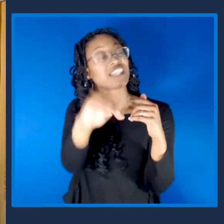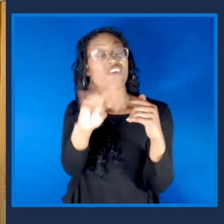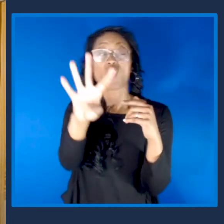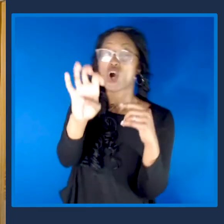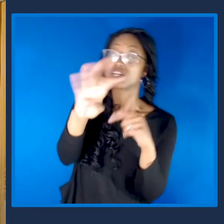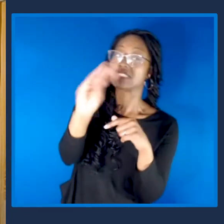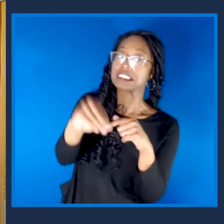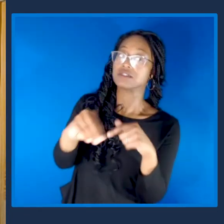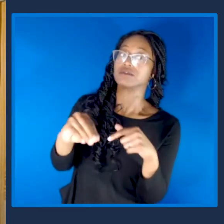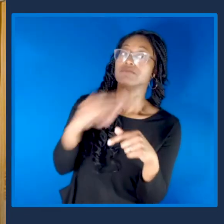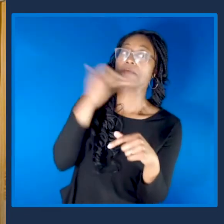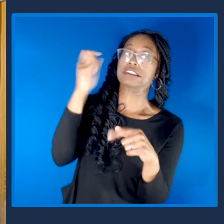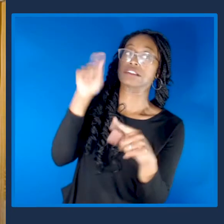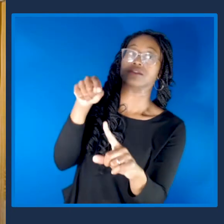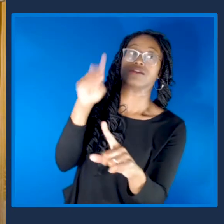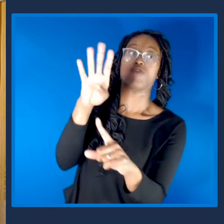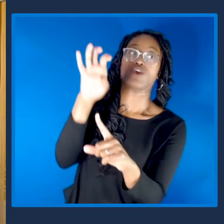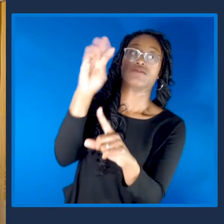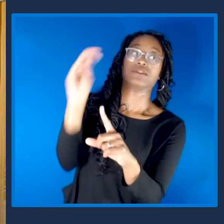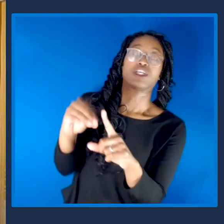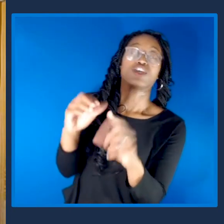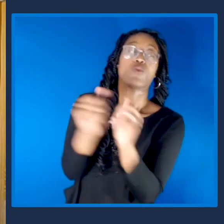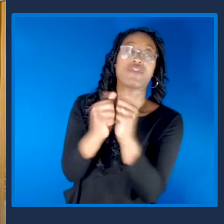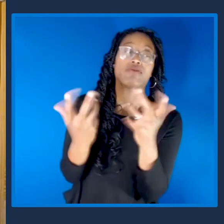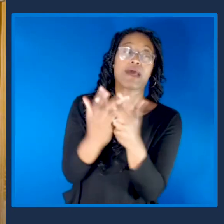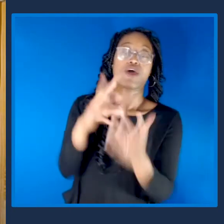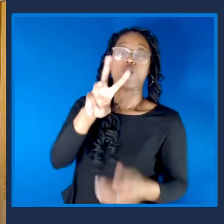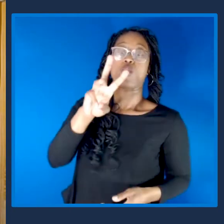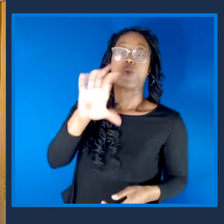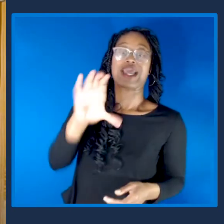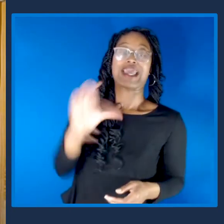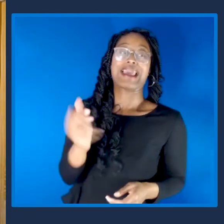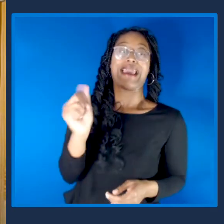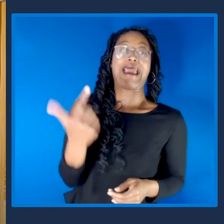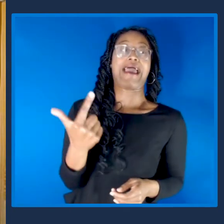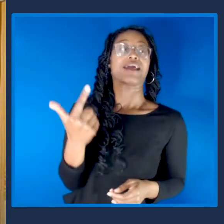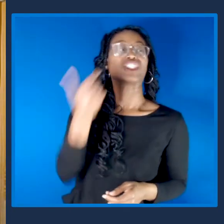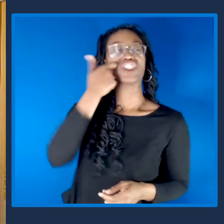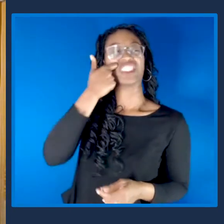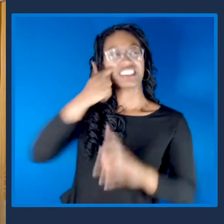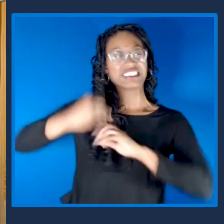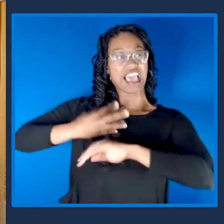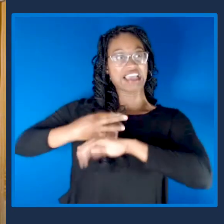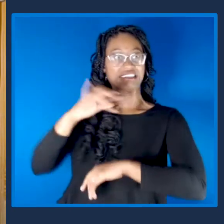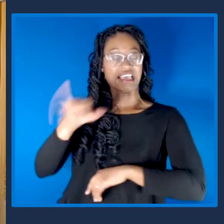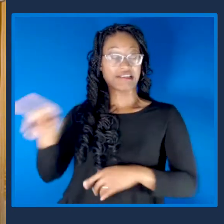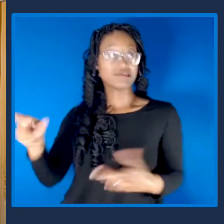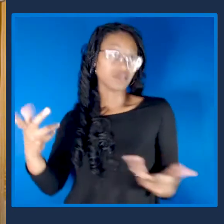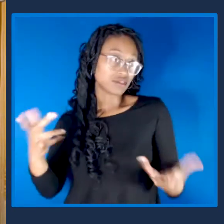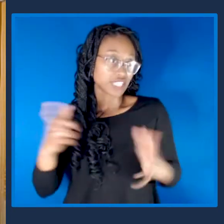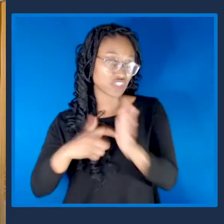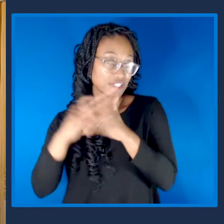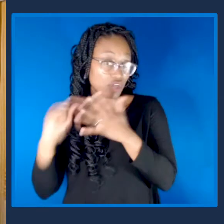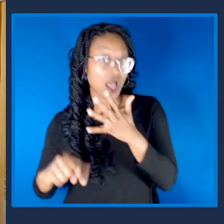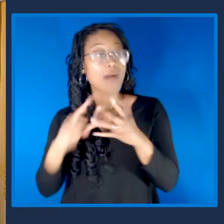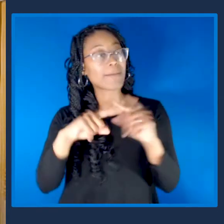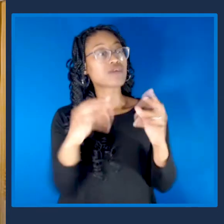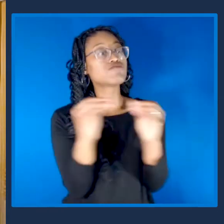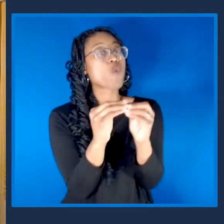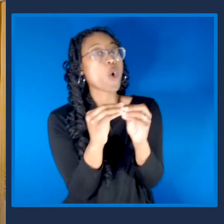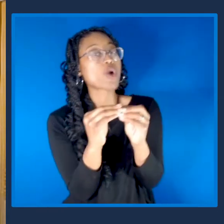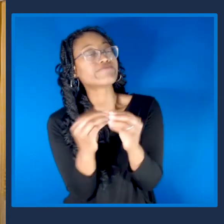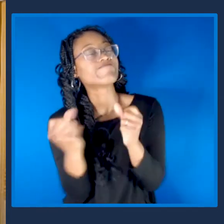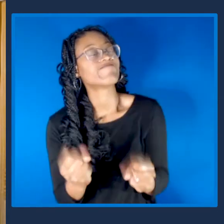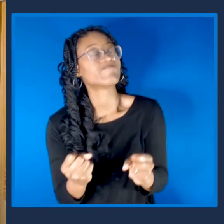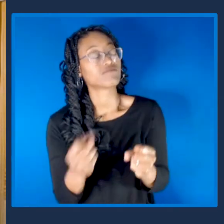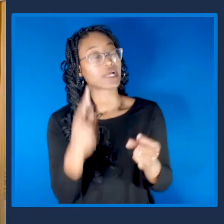ideal situation to align with the WCAG most recent guidance. But what that does is it creates a robust experience for a